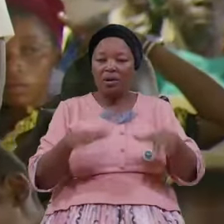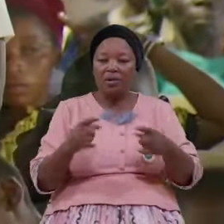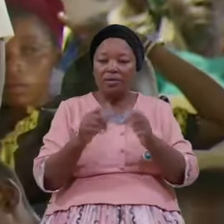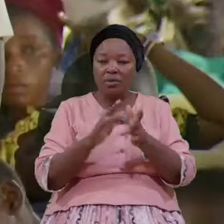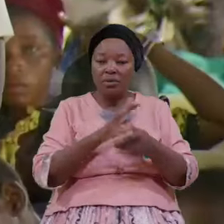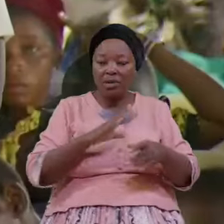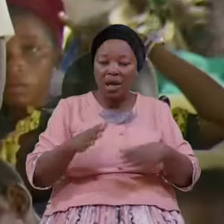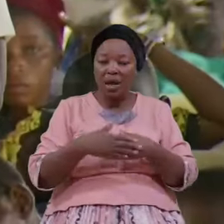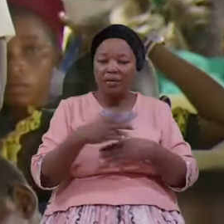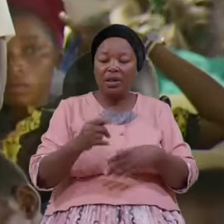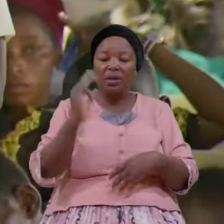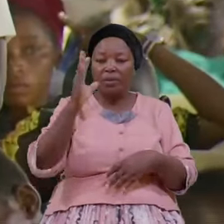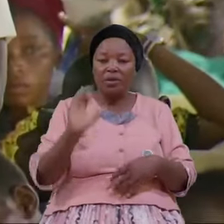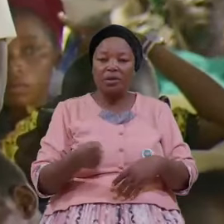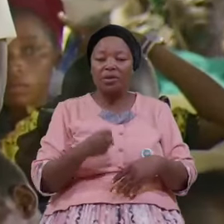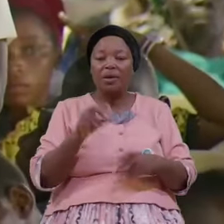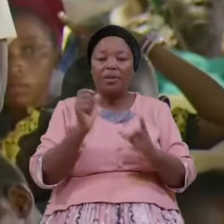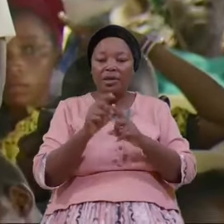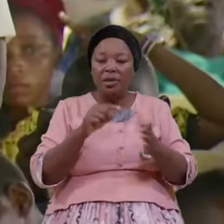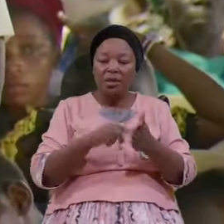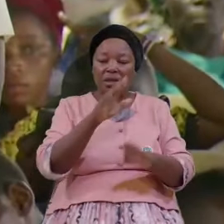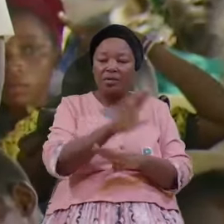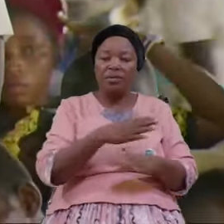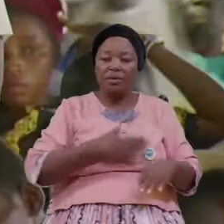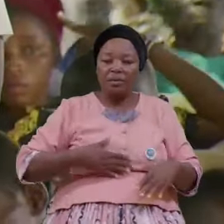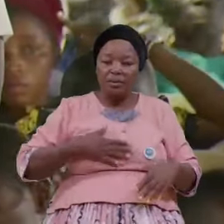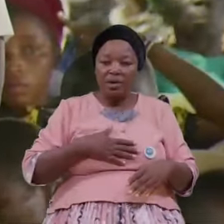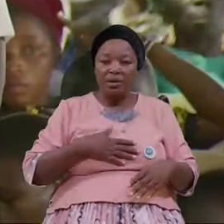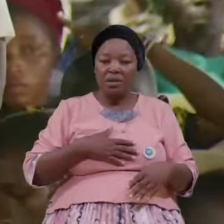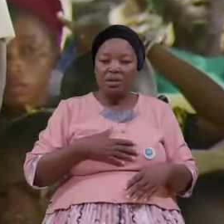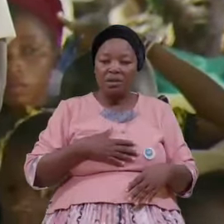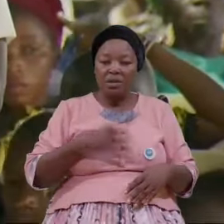pastor's message this evening, please visit the link